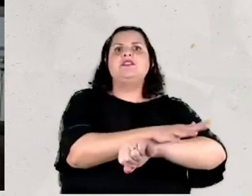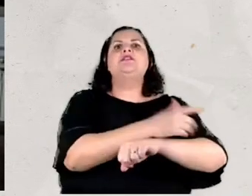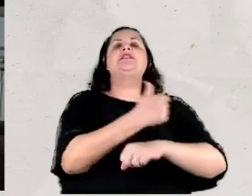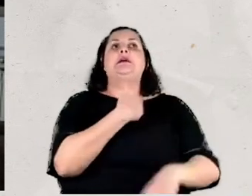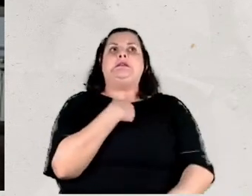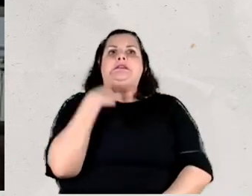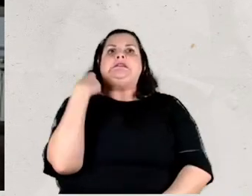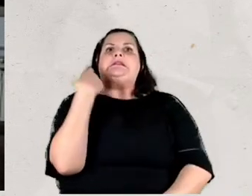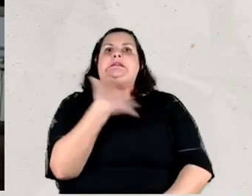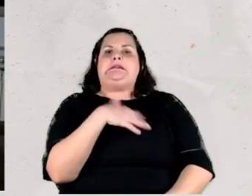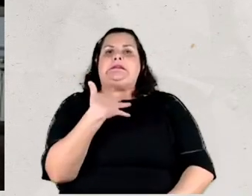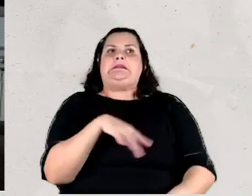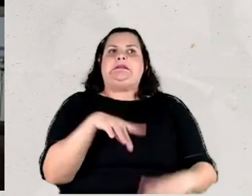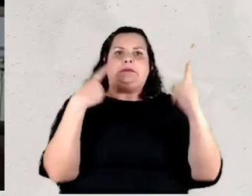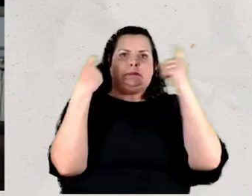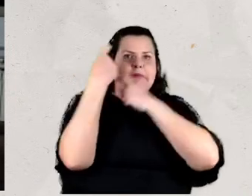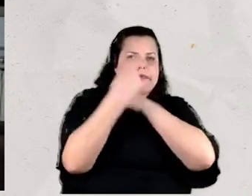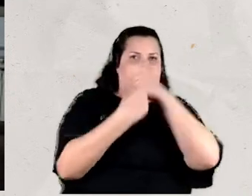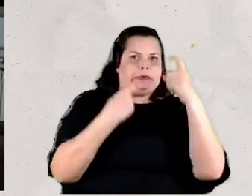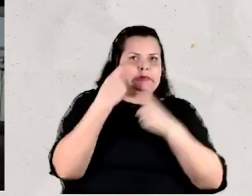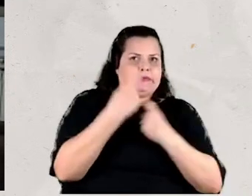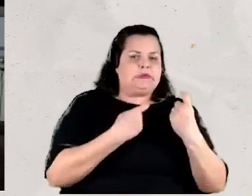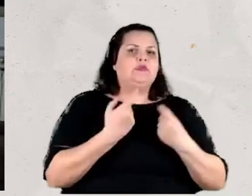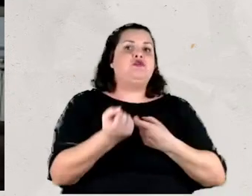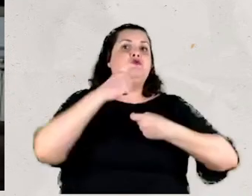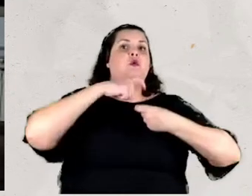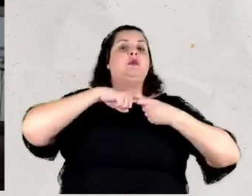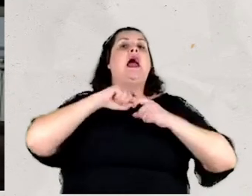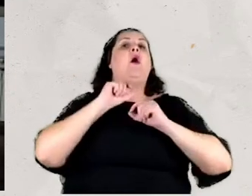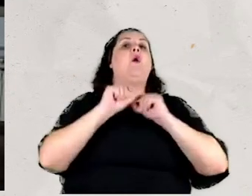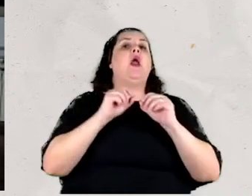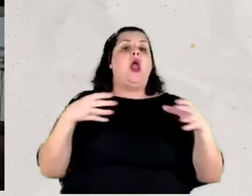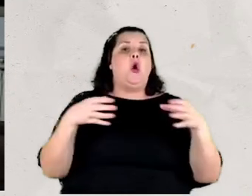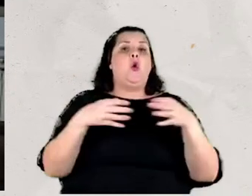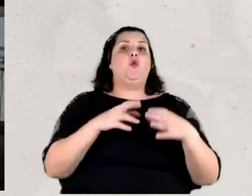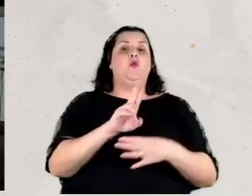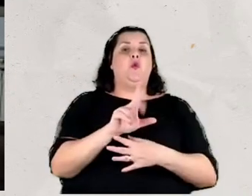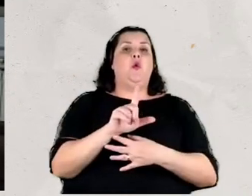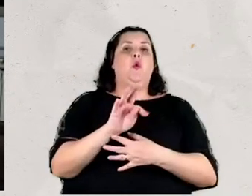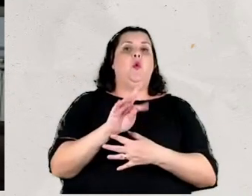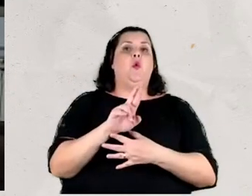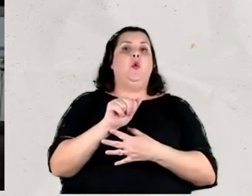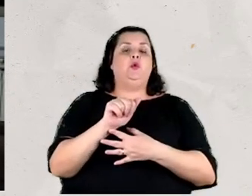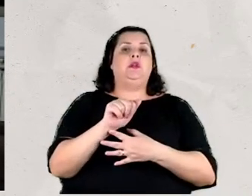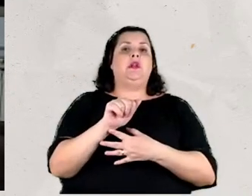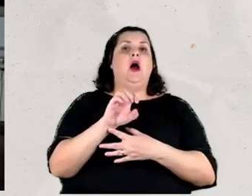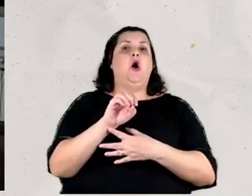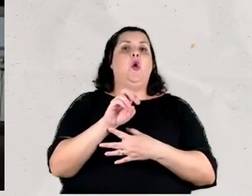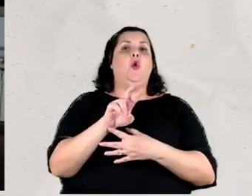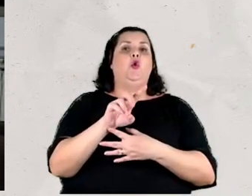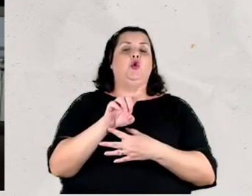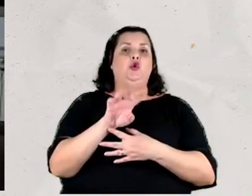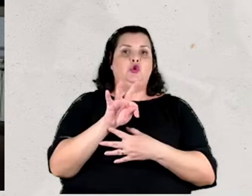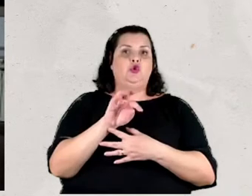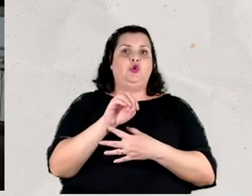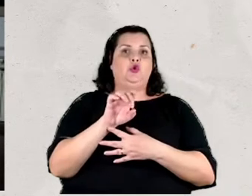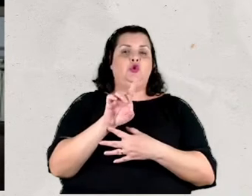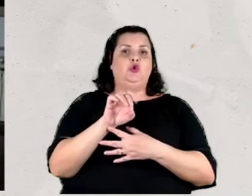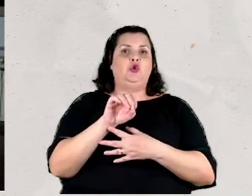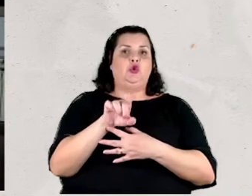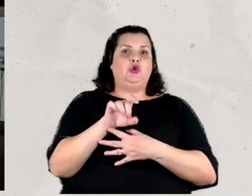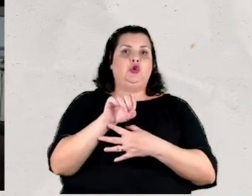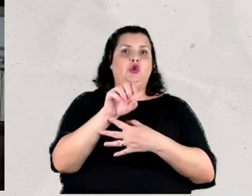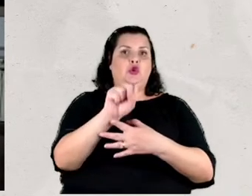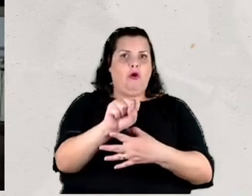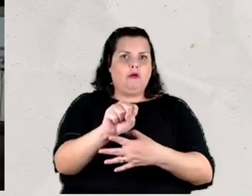I'm worried about an ultra-Orthodox, ultra-nationalist coalition headed by a corrupt